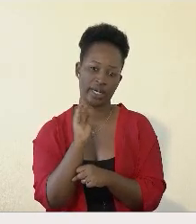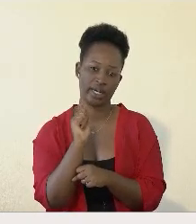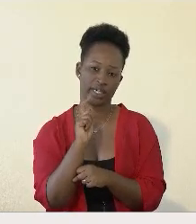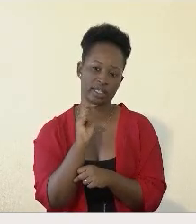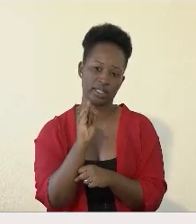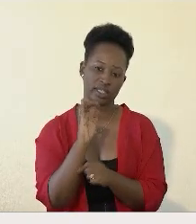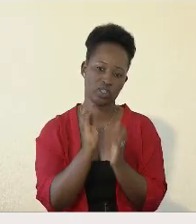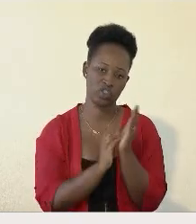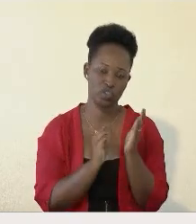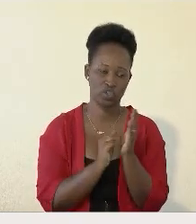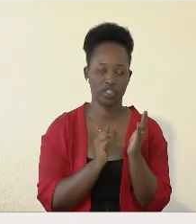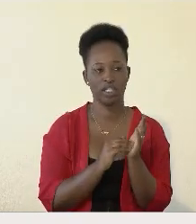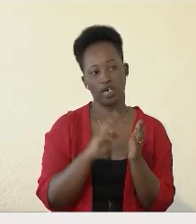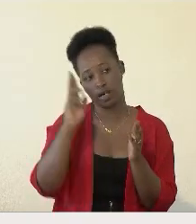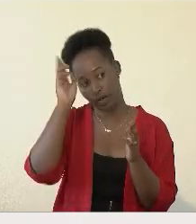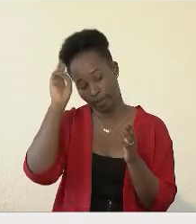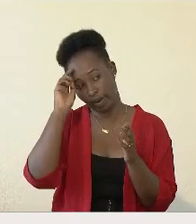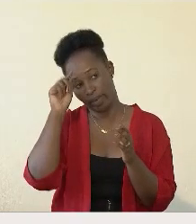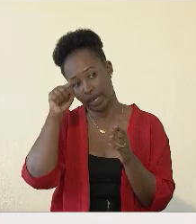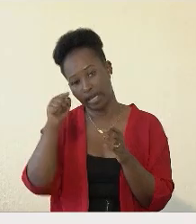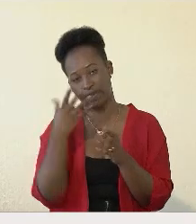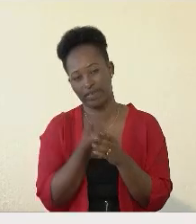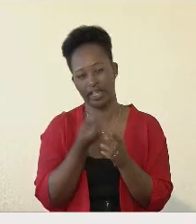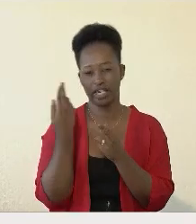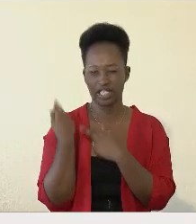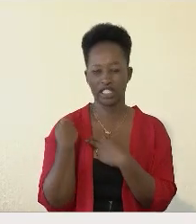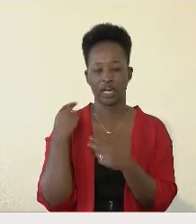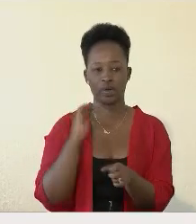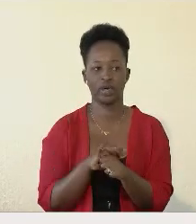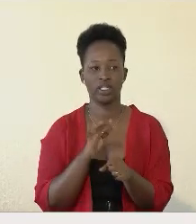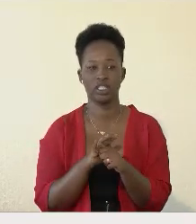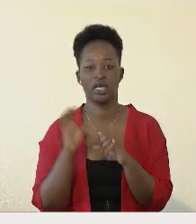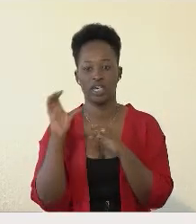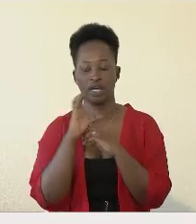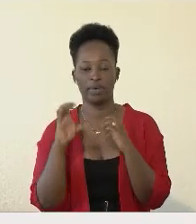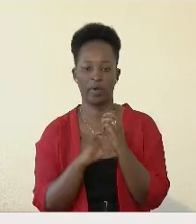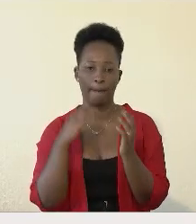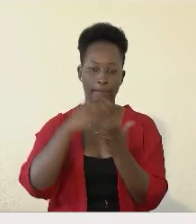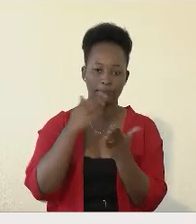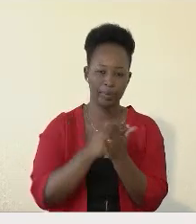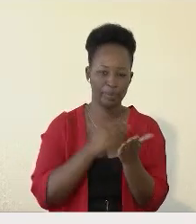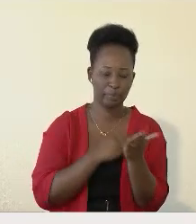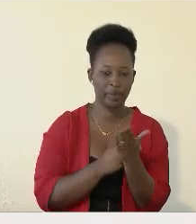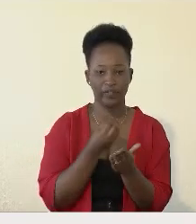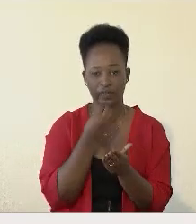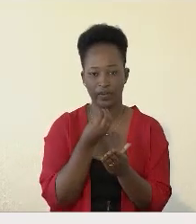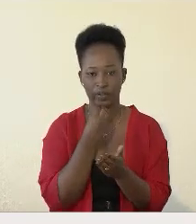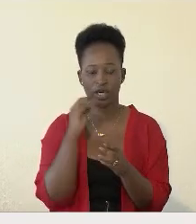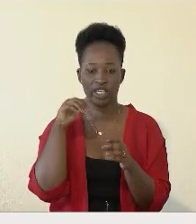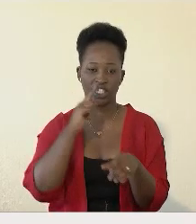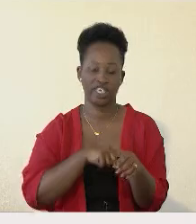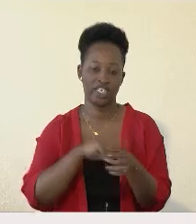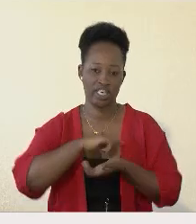previous lesson, the pancreatic juice plays very many functions. Chemical breakdown of food plays a function in a digestion, all